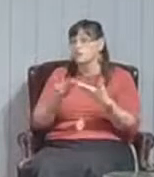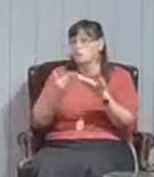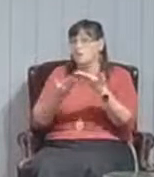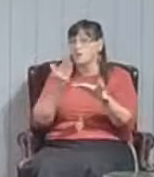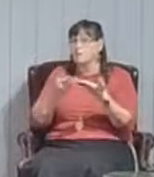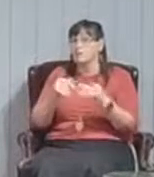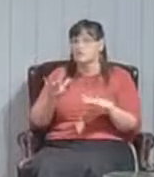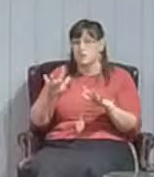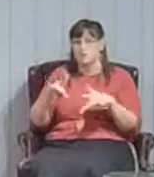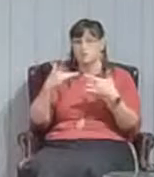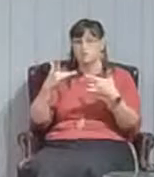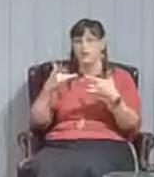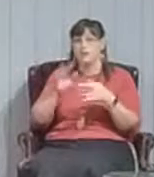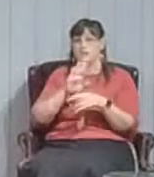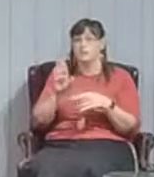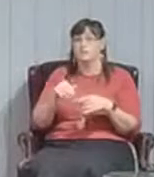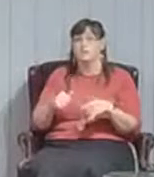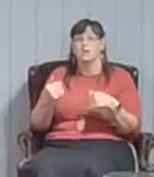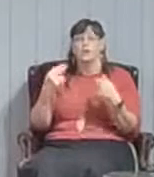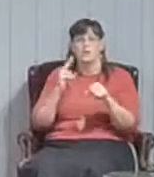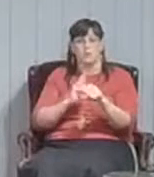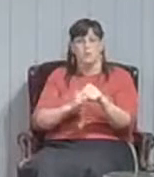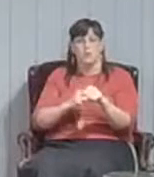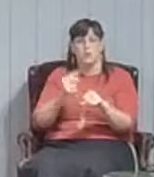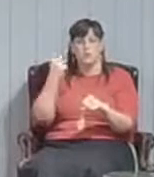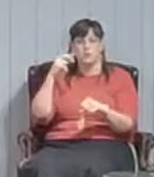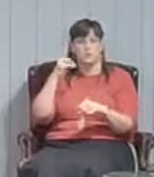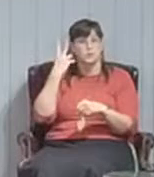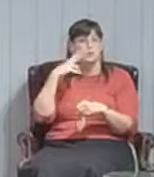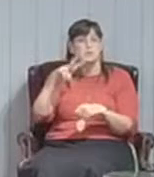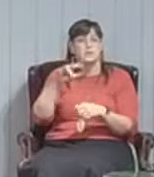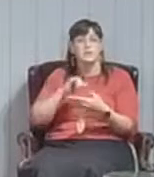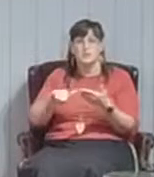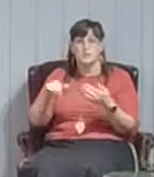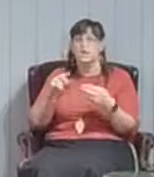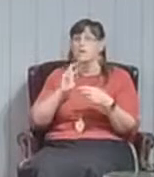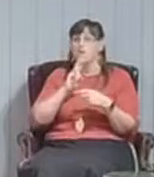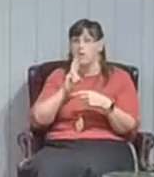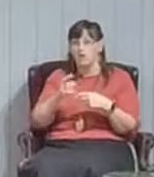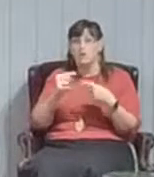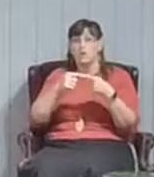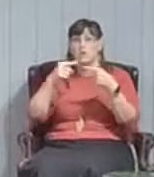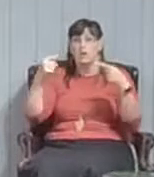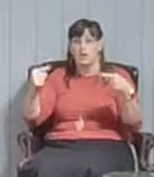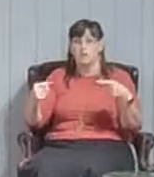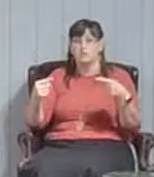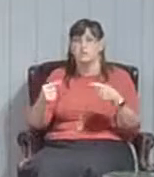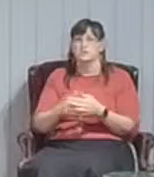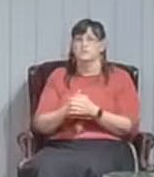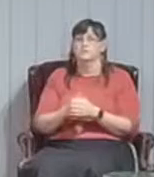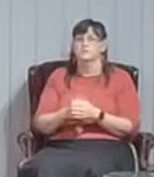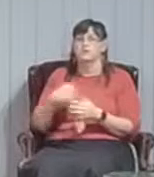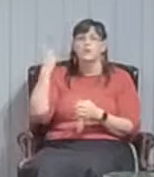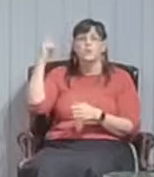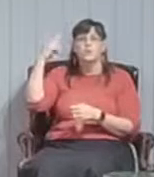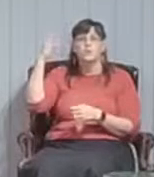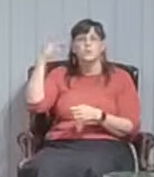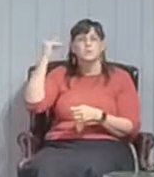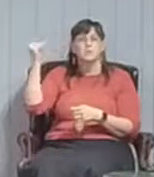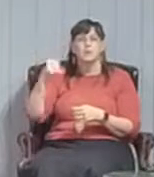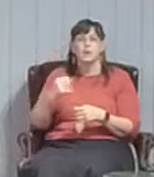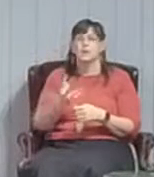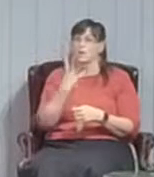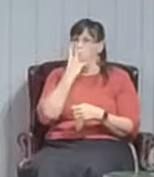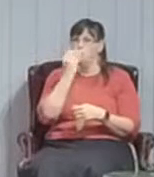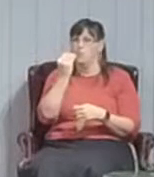and it might be that you'd have a hard time seeing that they are adversaries of the Lord. You know, the reason why a wolf wears